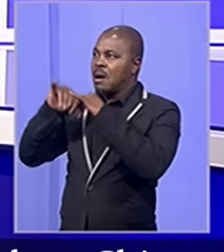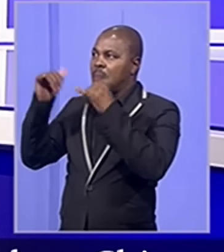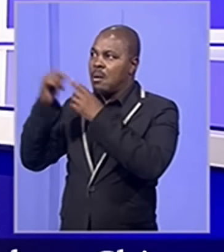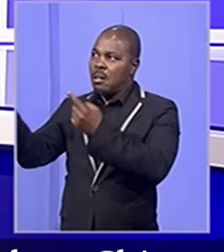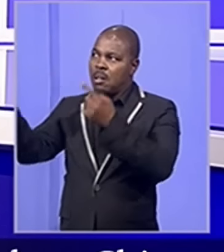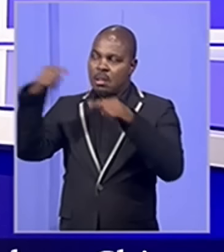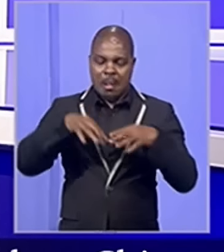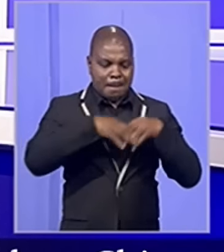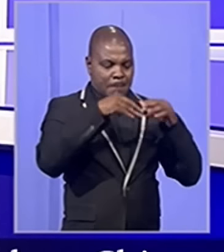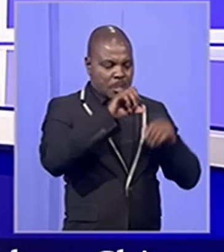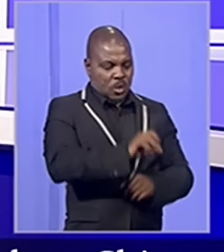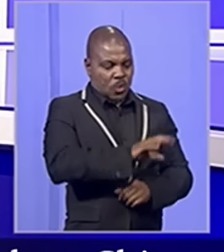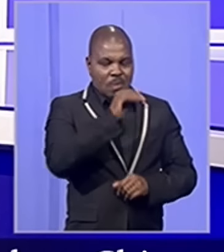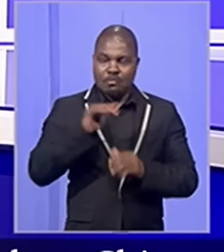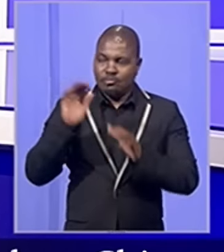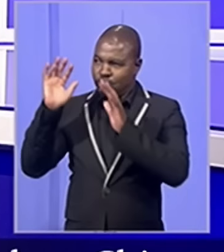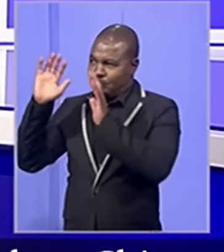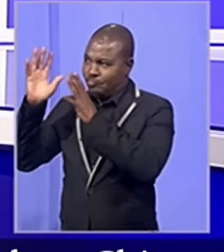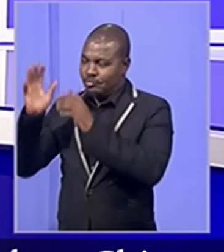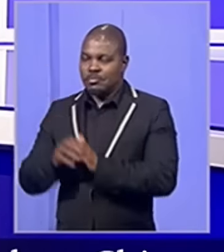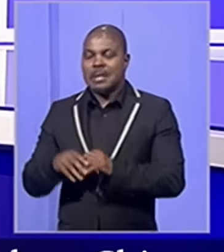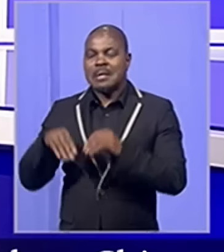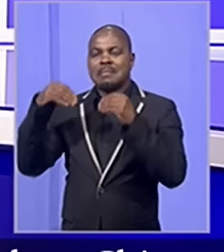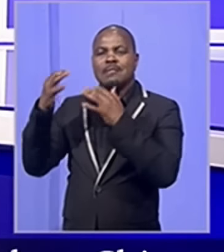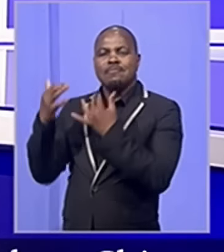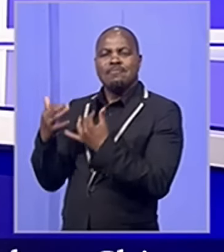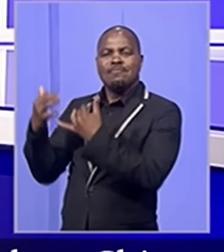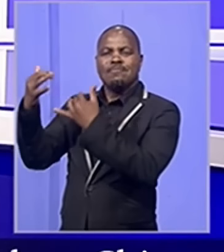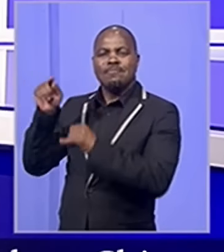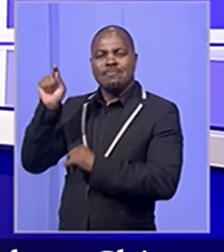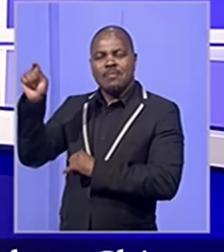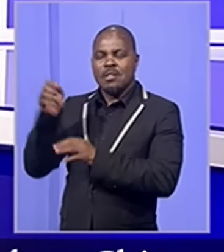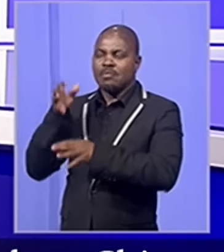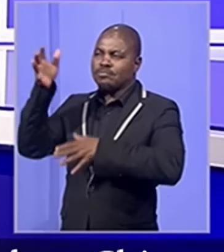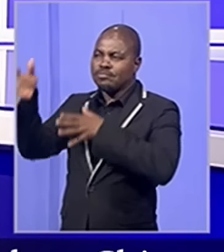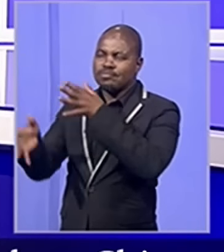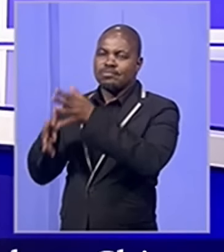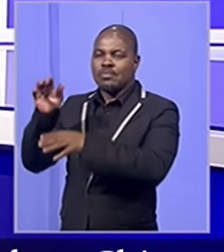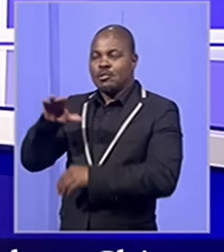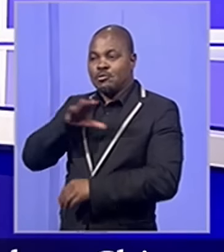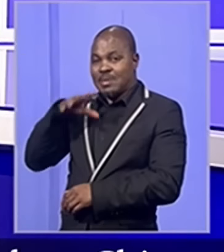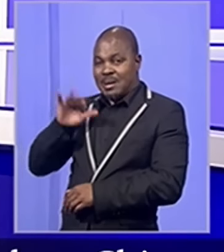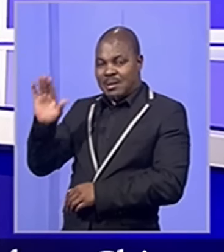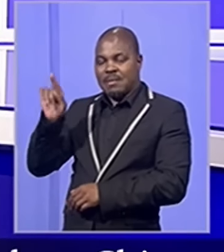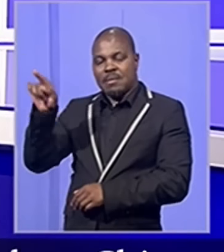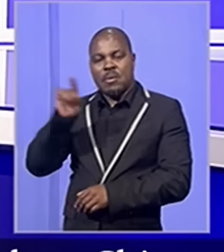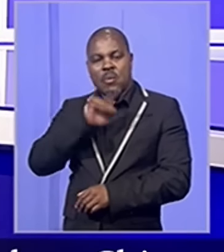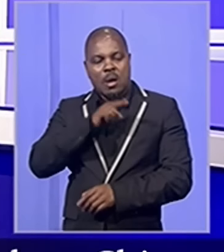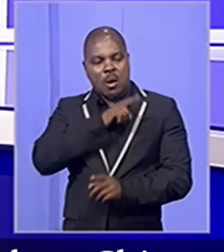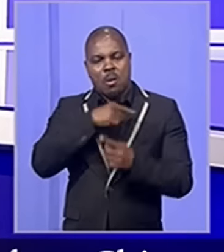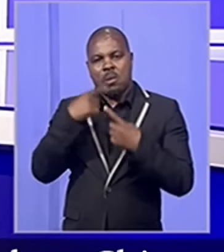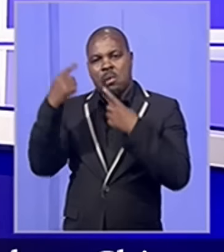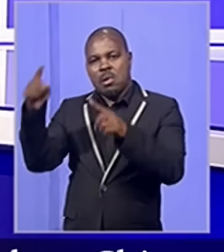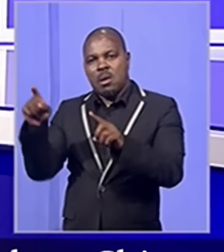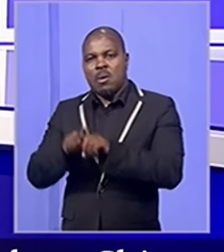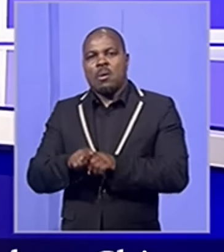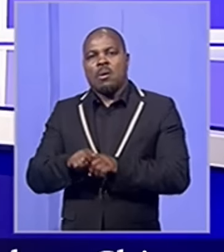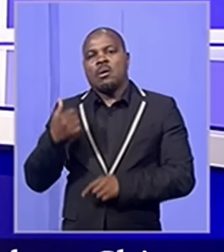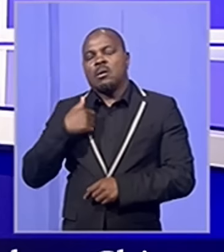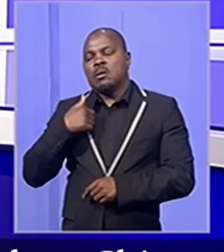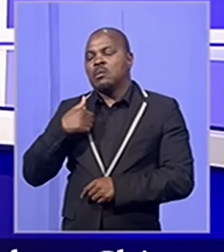Borwa. O na eme borakgwebo ba naga eo kwa Shenzhen kwa nageng ya China kwa ileng go tsenela kopano ya Forum for